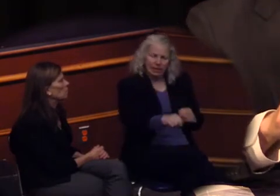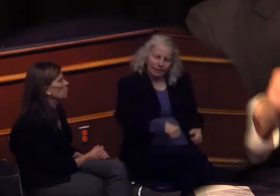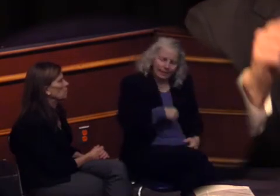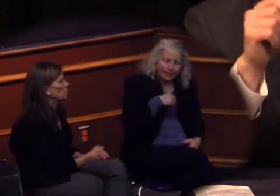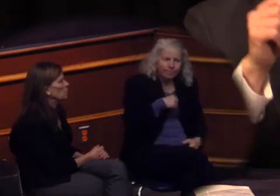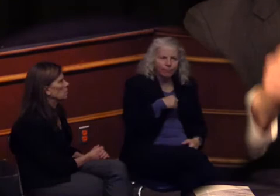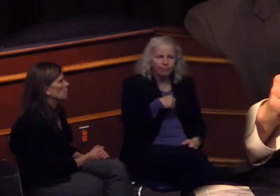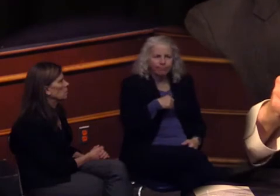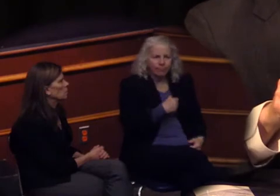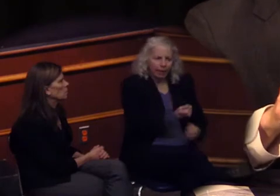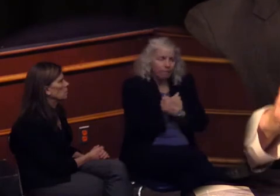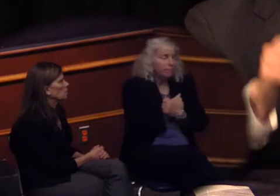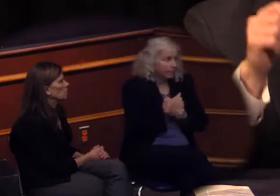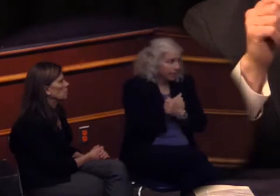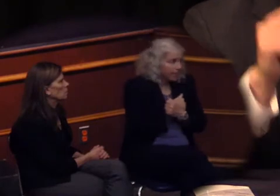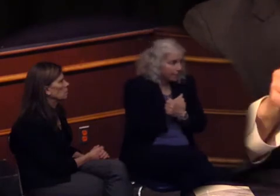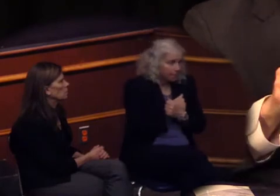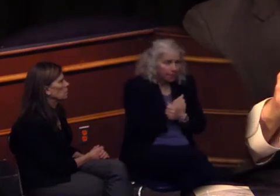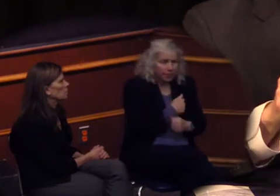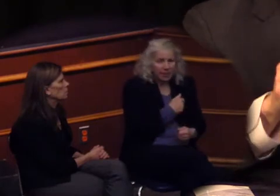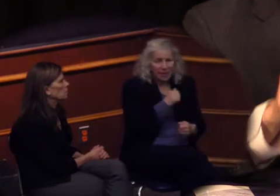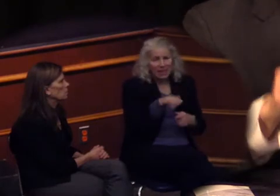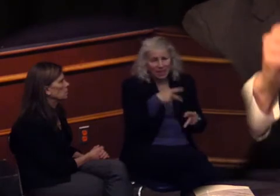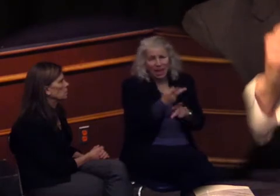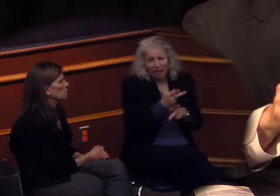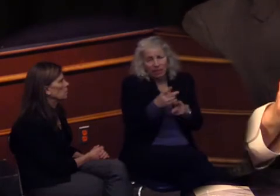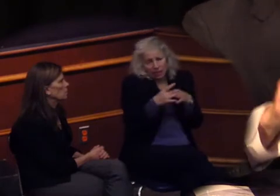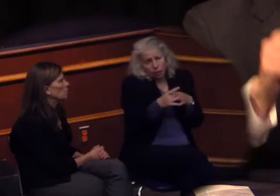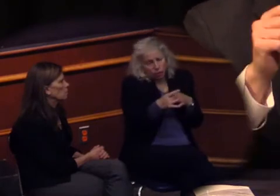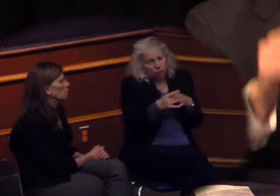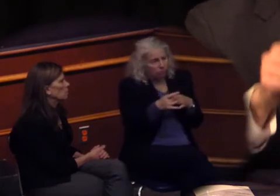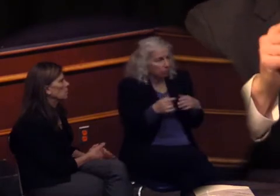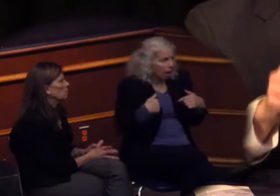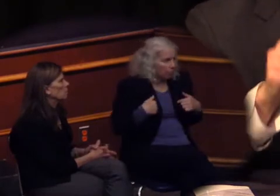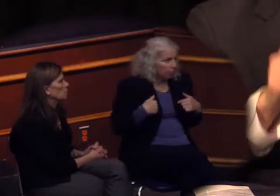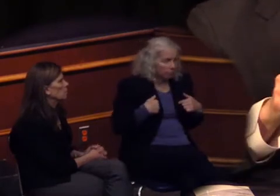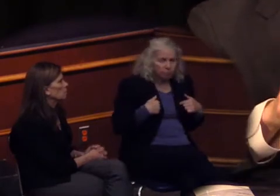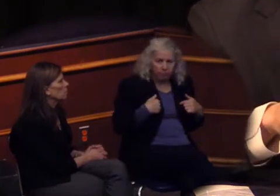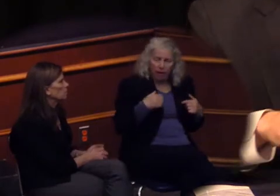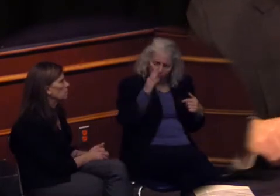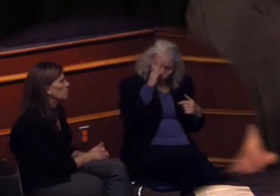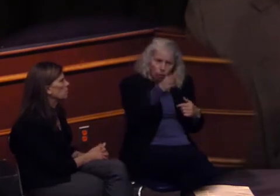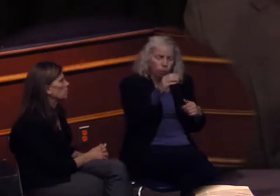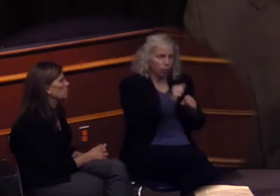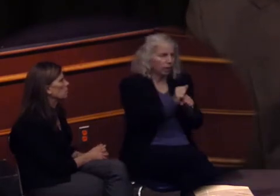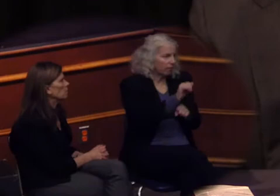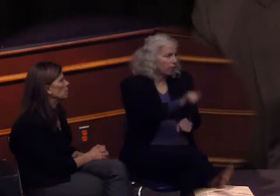and love. And that's the type of leadership I'm offering and the type of governor I'll be.